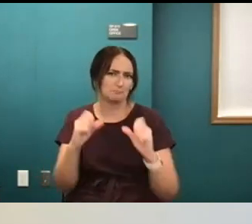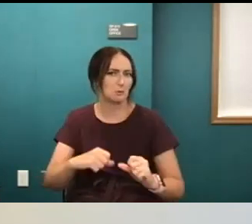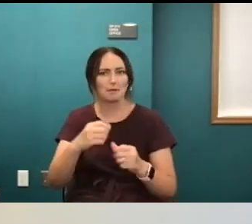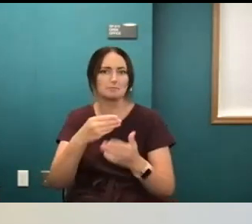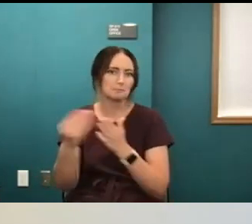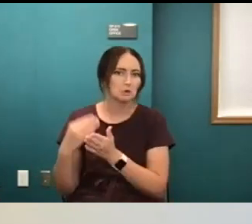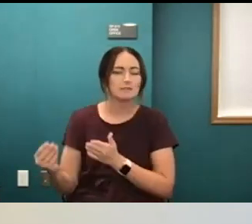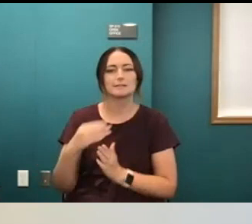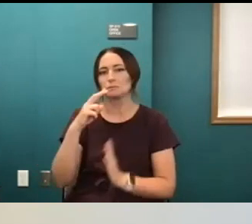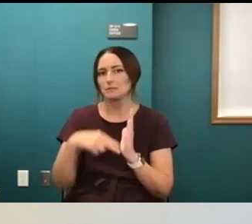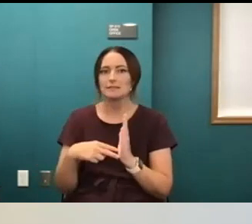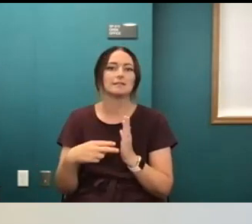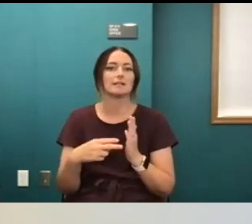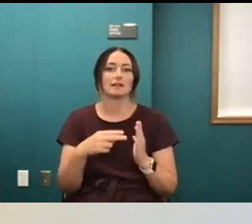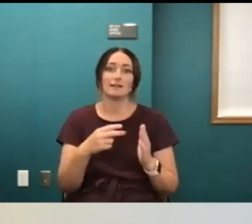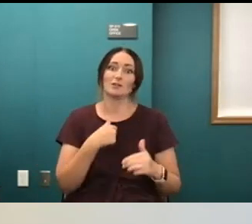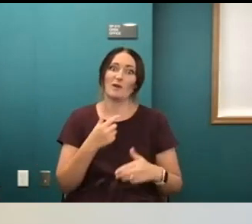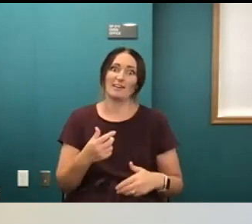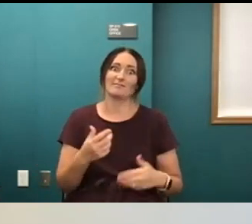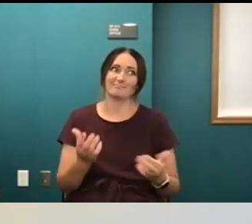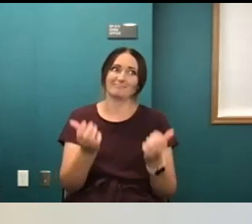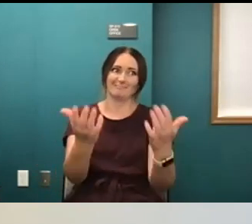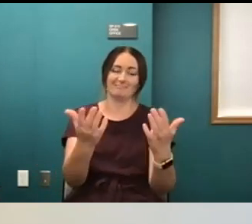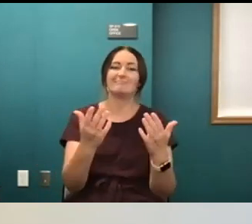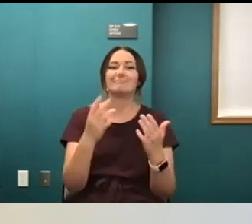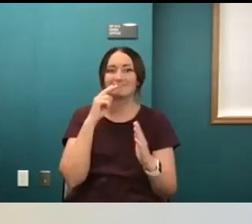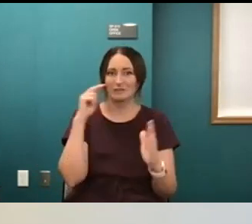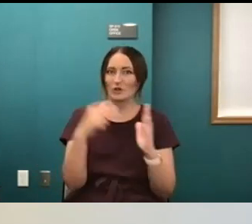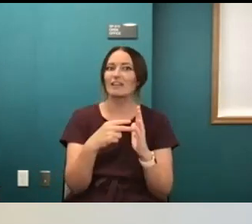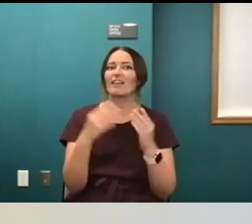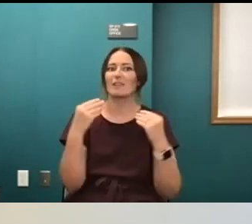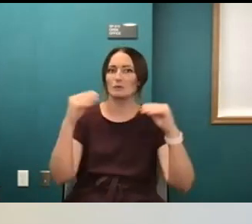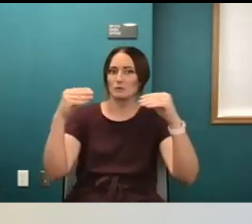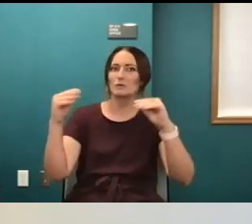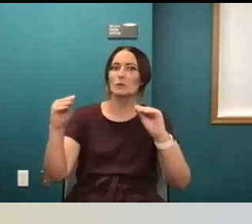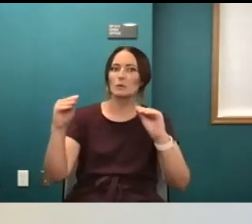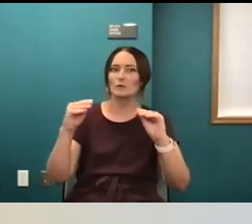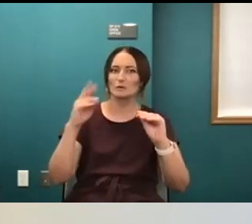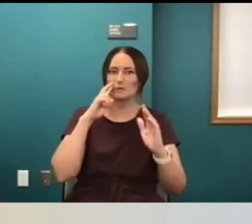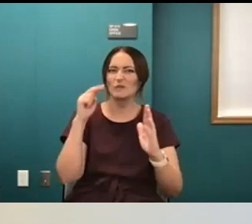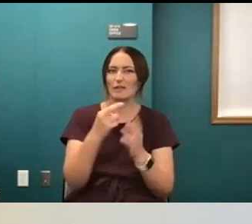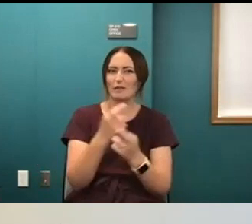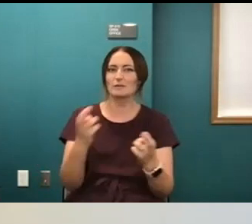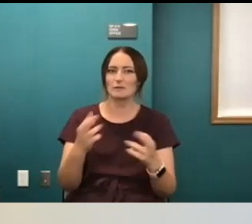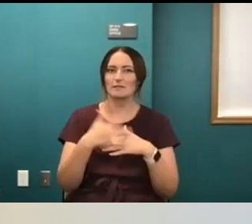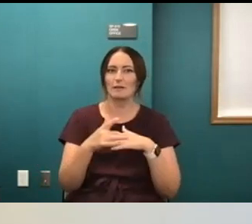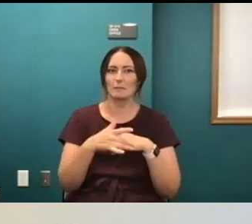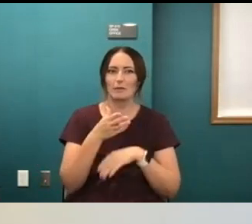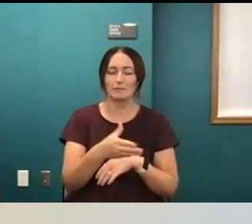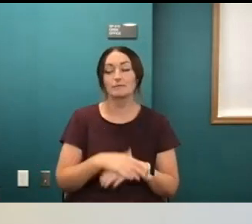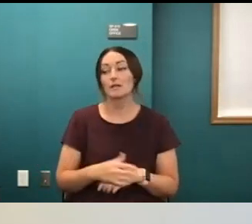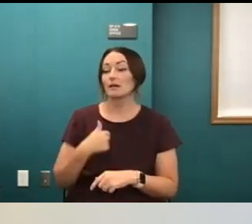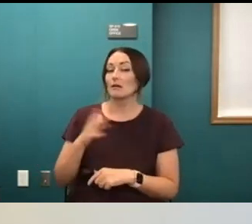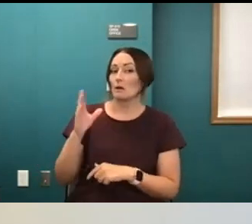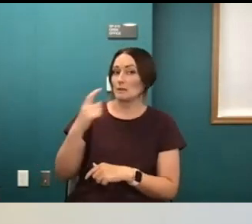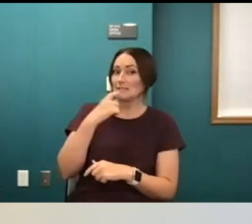your classroom. So I highly recommend going to the Bridge store to check out resources that we have there. And I will say the Bridge store was